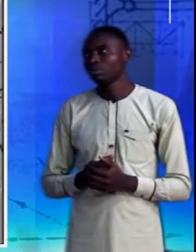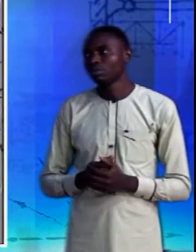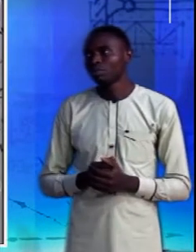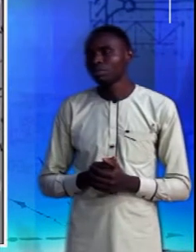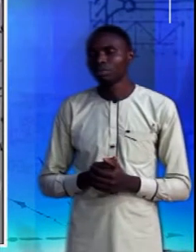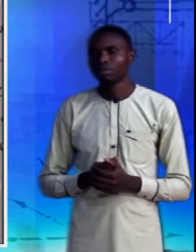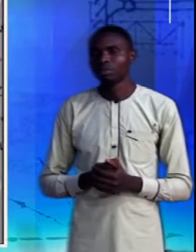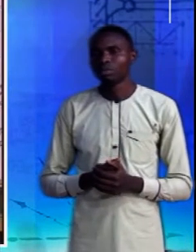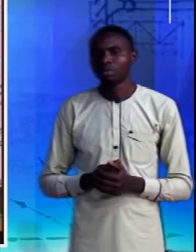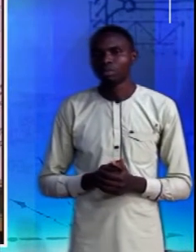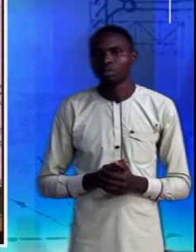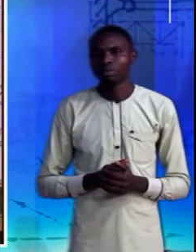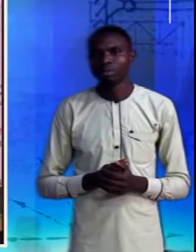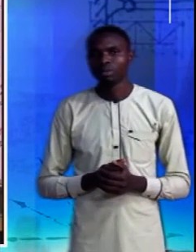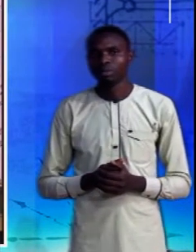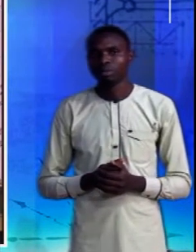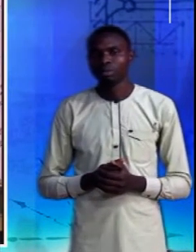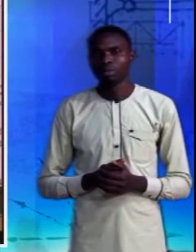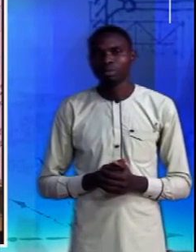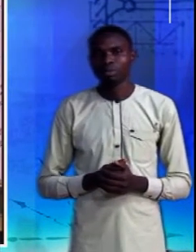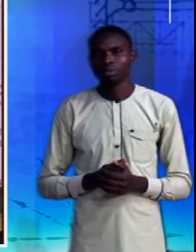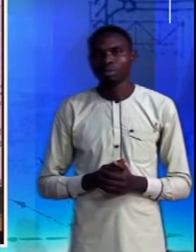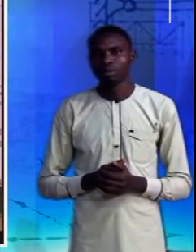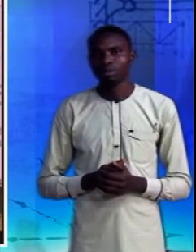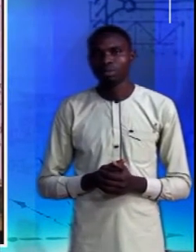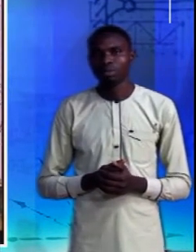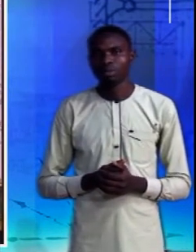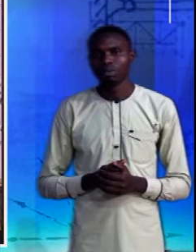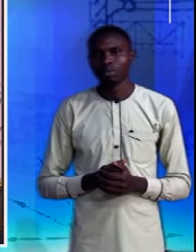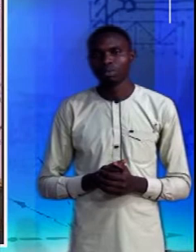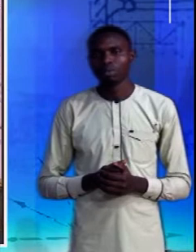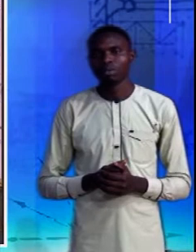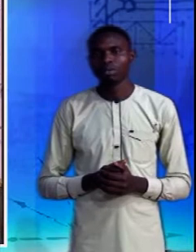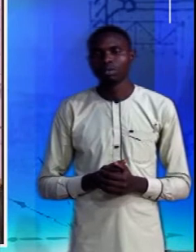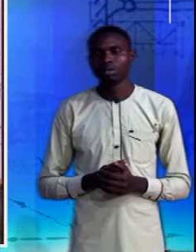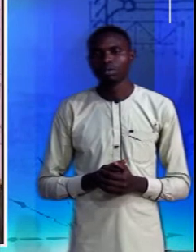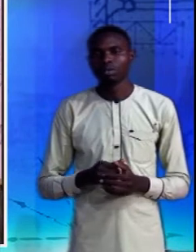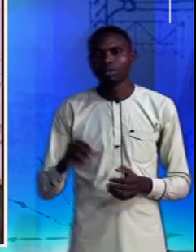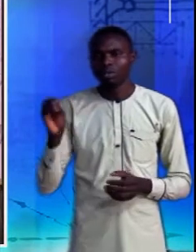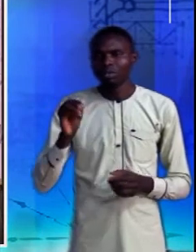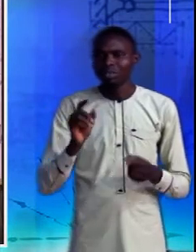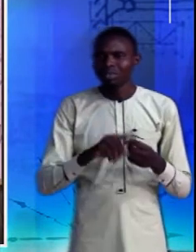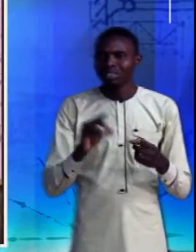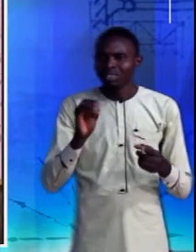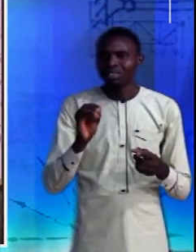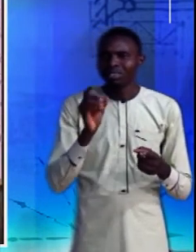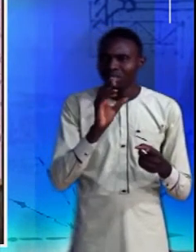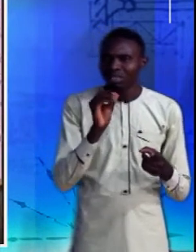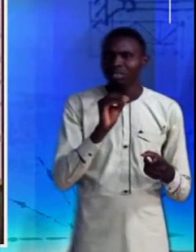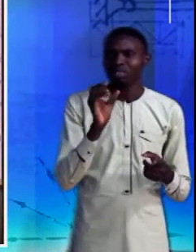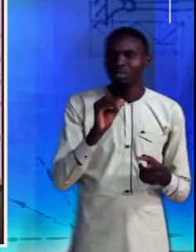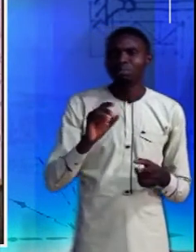have 720 hours for the whole 30 days. Now, let us go